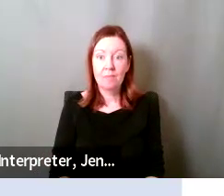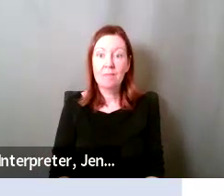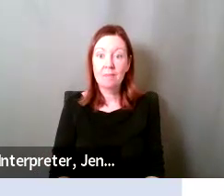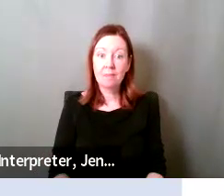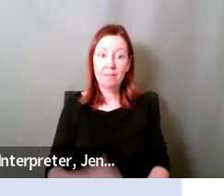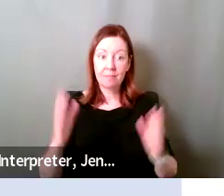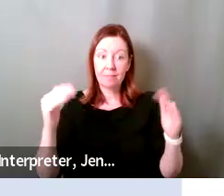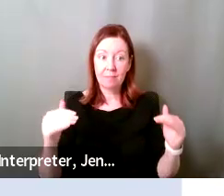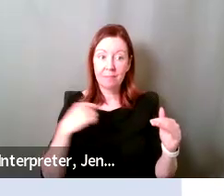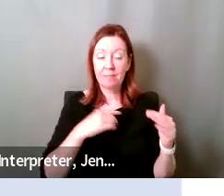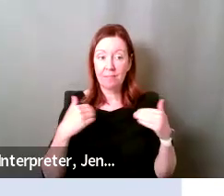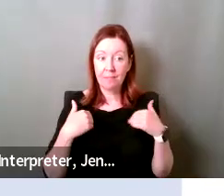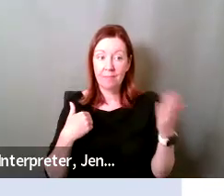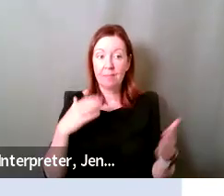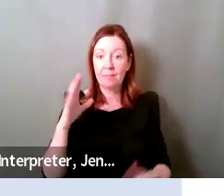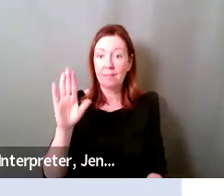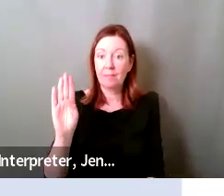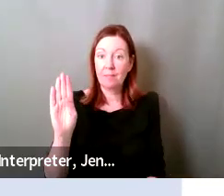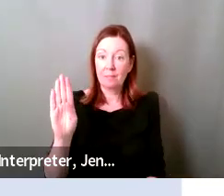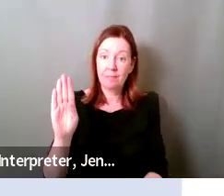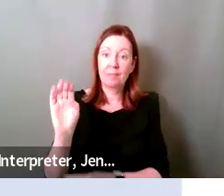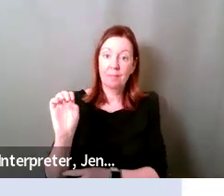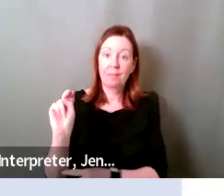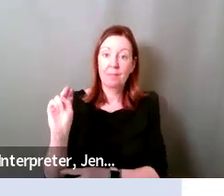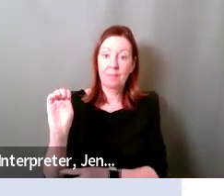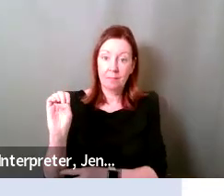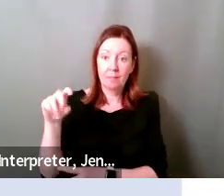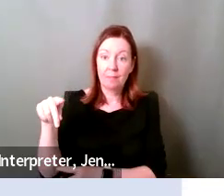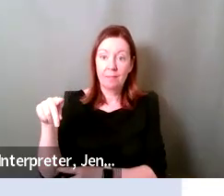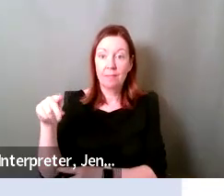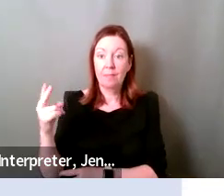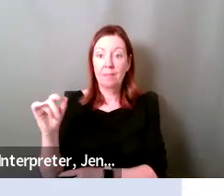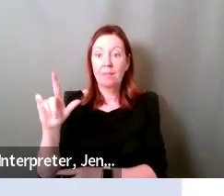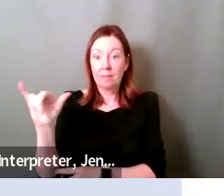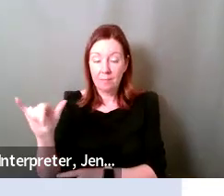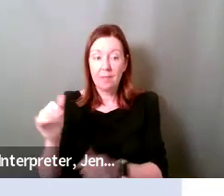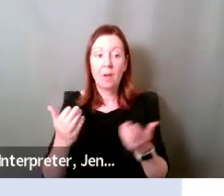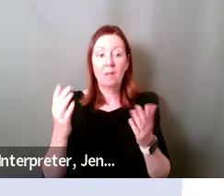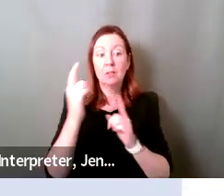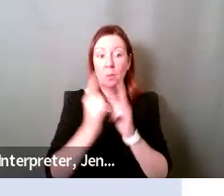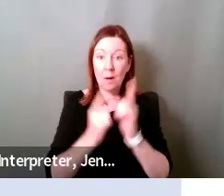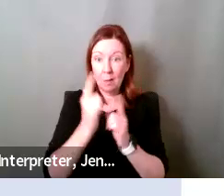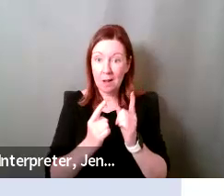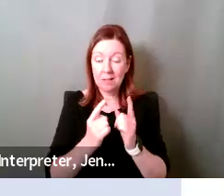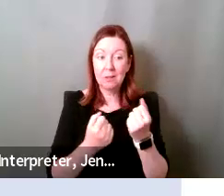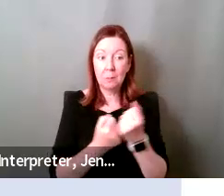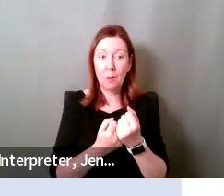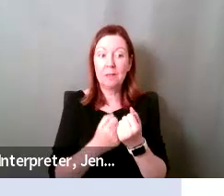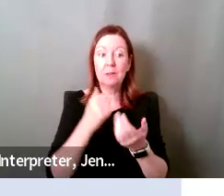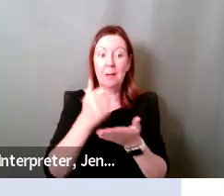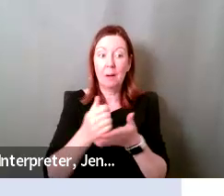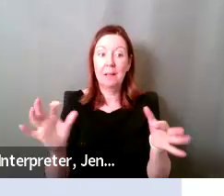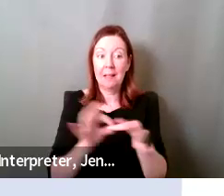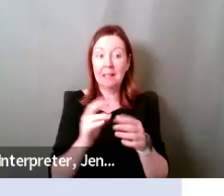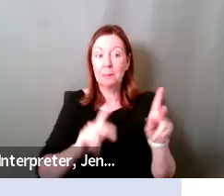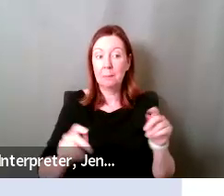All right. Next we have is the Bennett Philly, which it offers one-on-one support to connect residents with non-income based benefits.